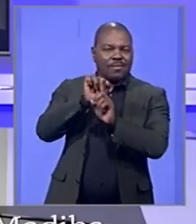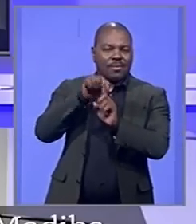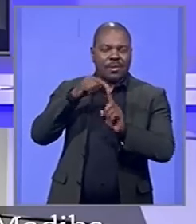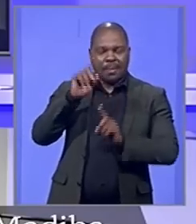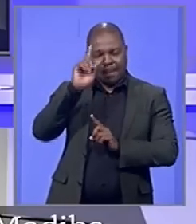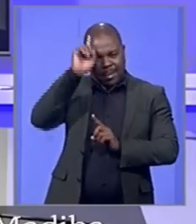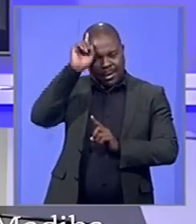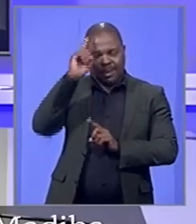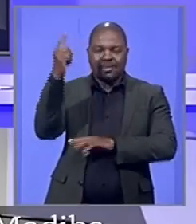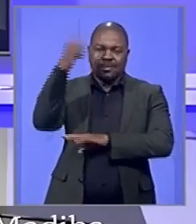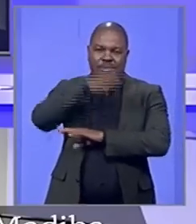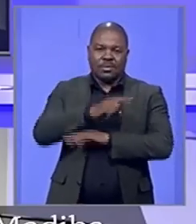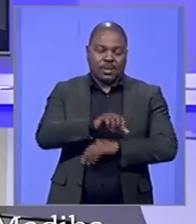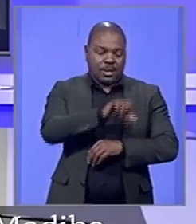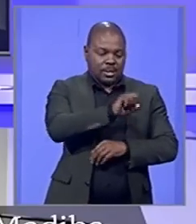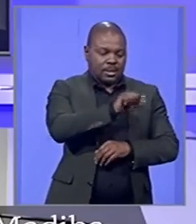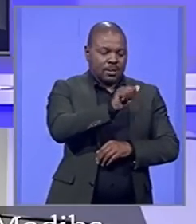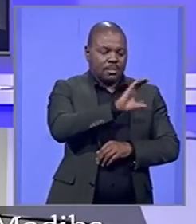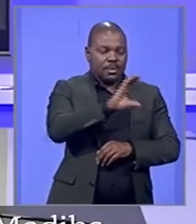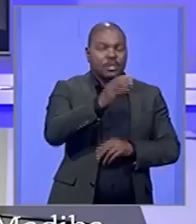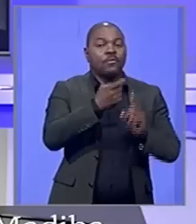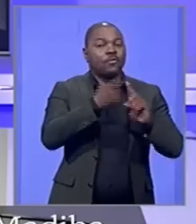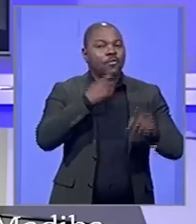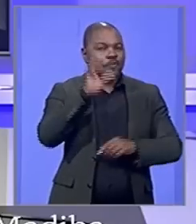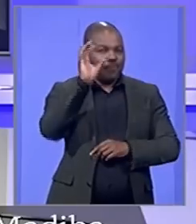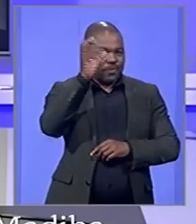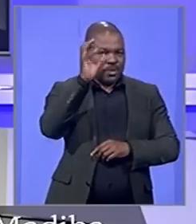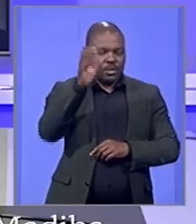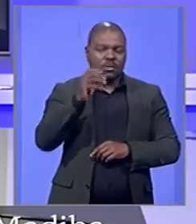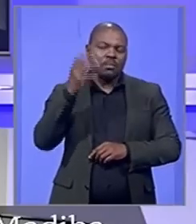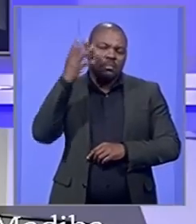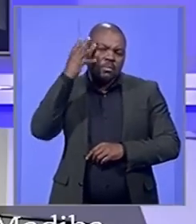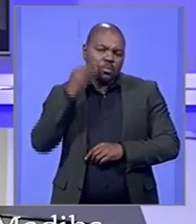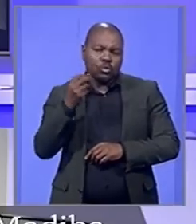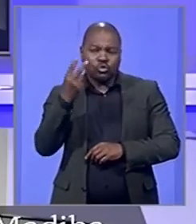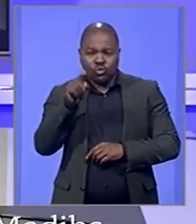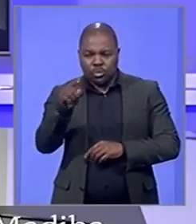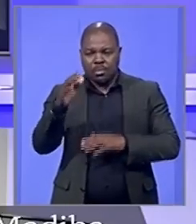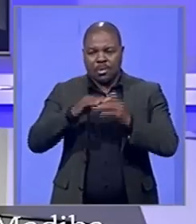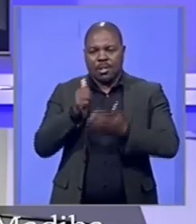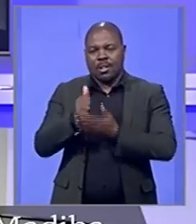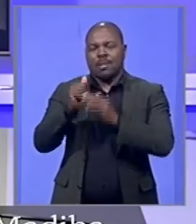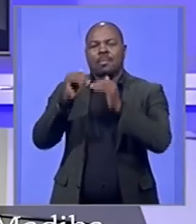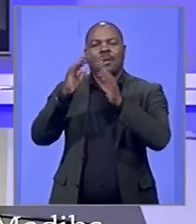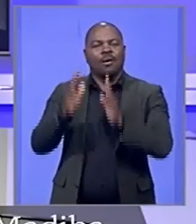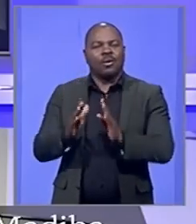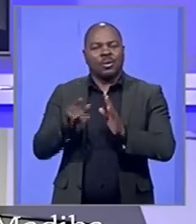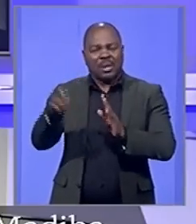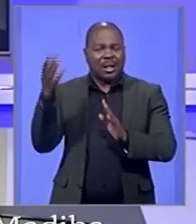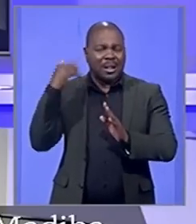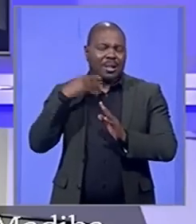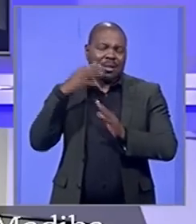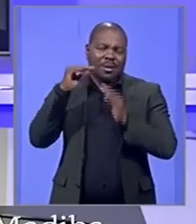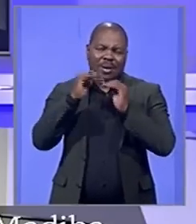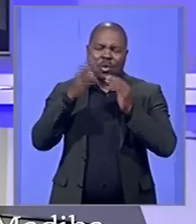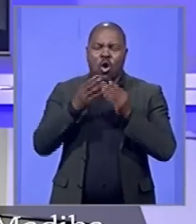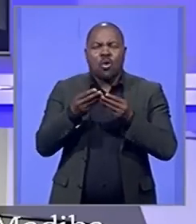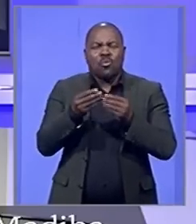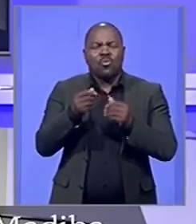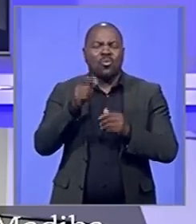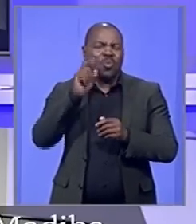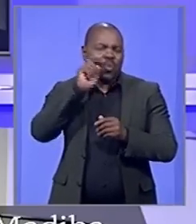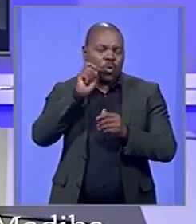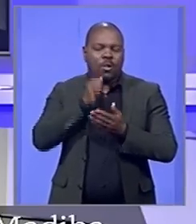la Mandela. SABC kwa Free State e agetse bagodi ba le 2 matlo ba ba ntseng ba nna ka fa teng ga matlo a agilweng ka